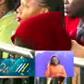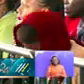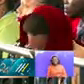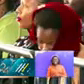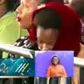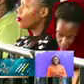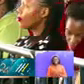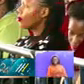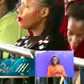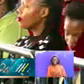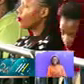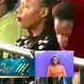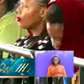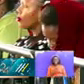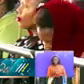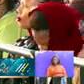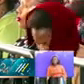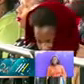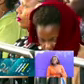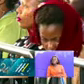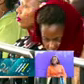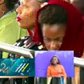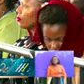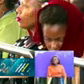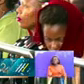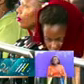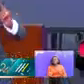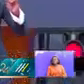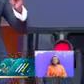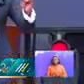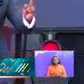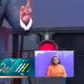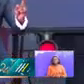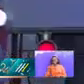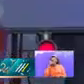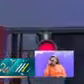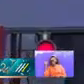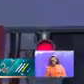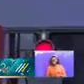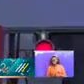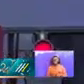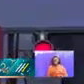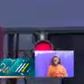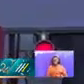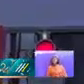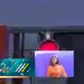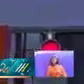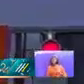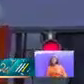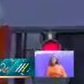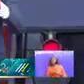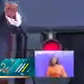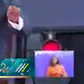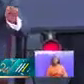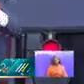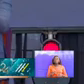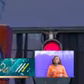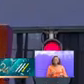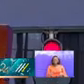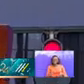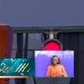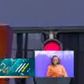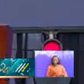feet because the language of possession is not clean head and clean hand the language of